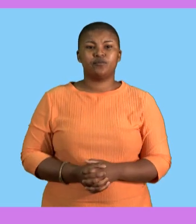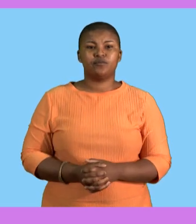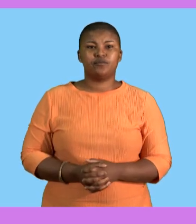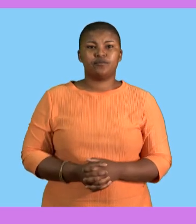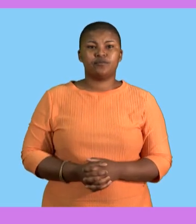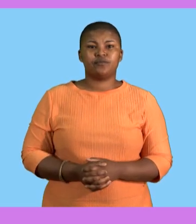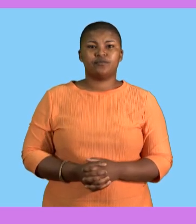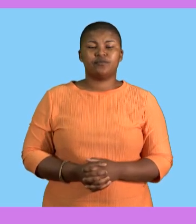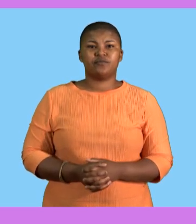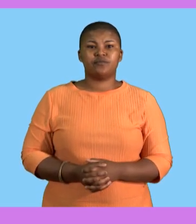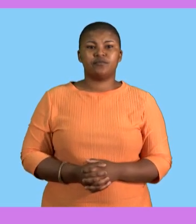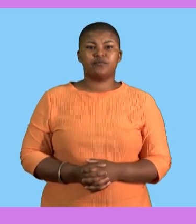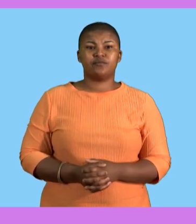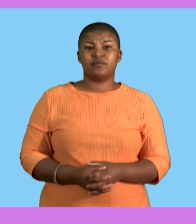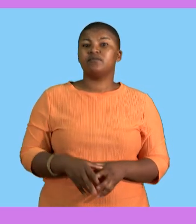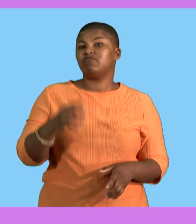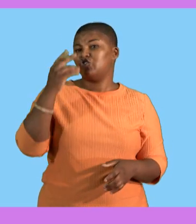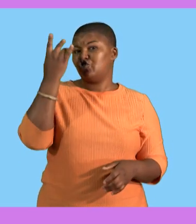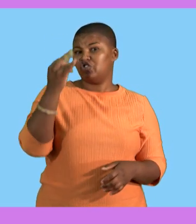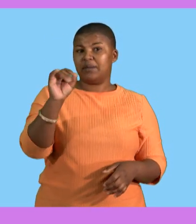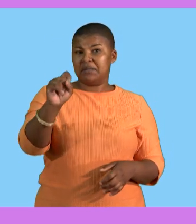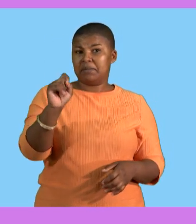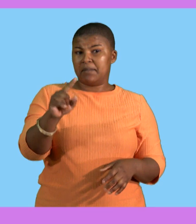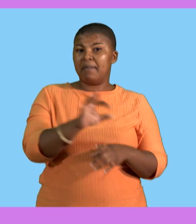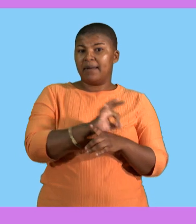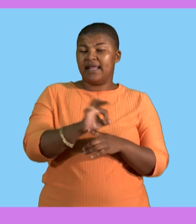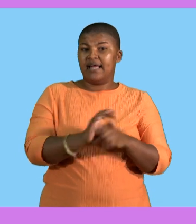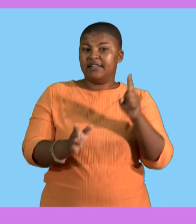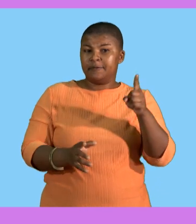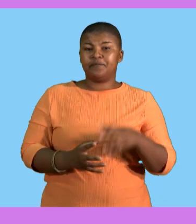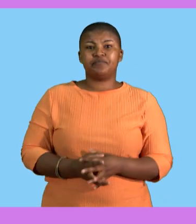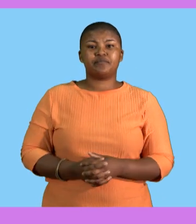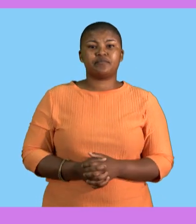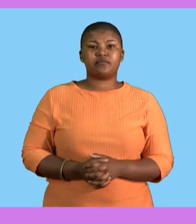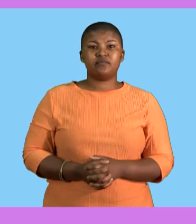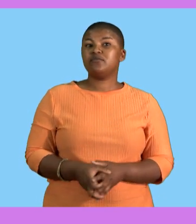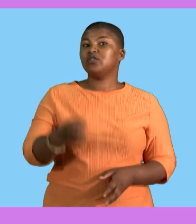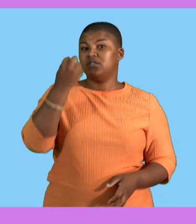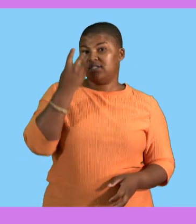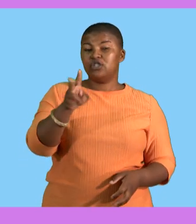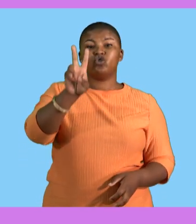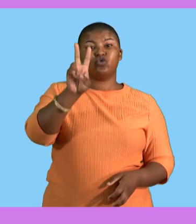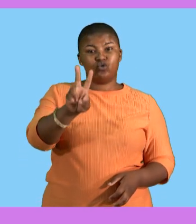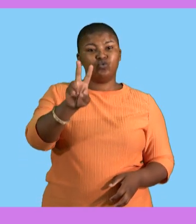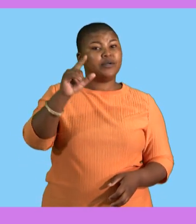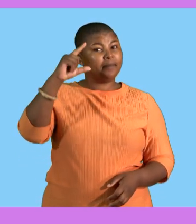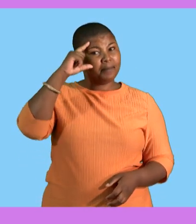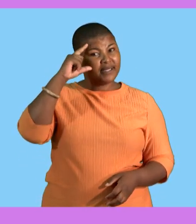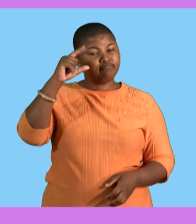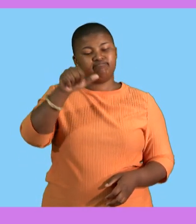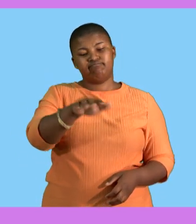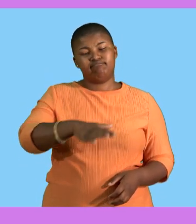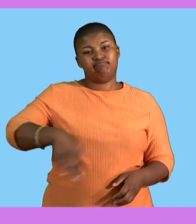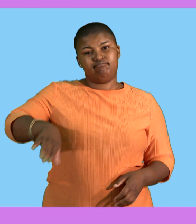Let's look at this particular floor plan. As we can see, it is a 2-bedroom house.